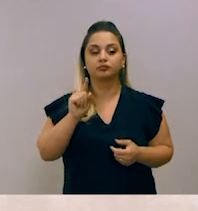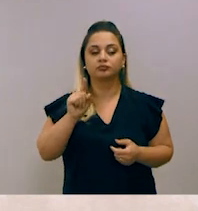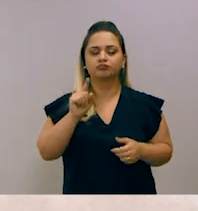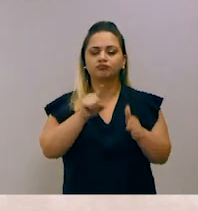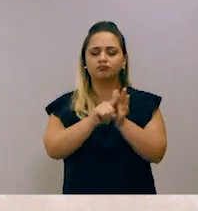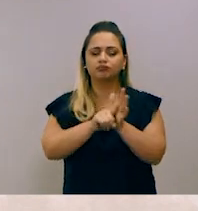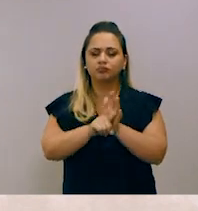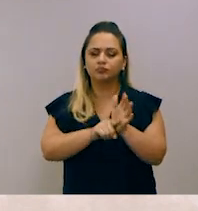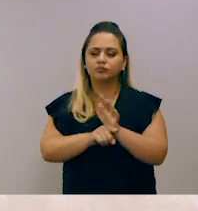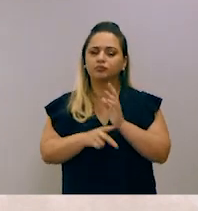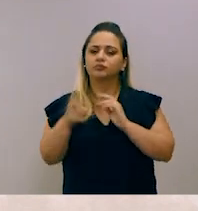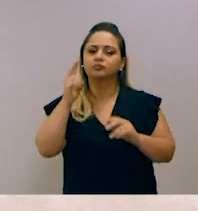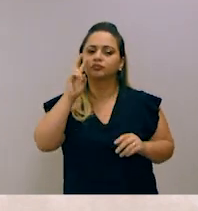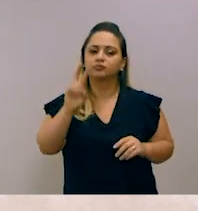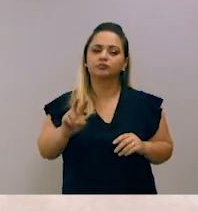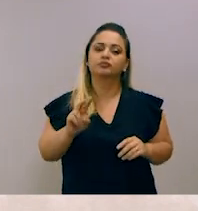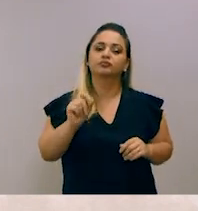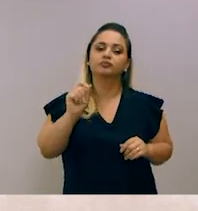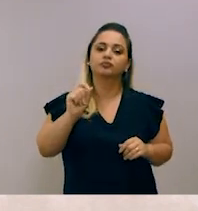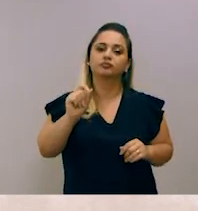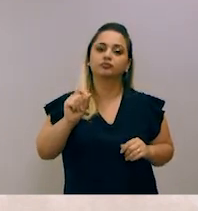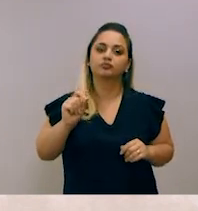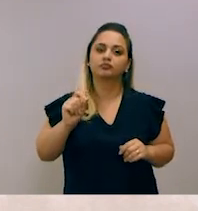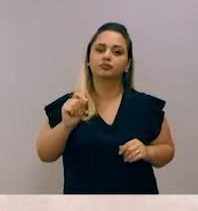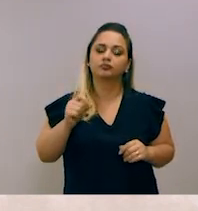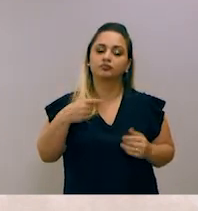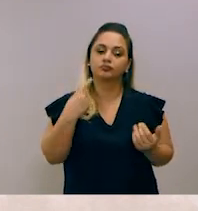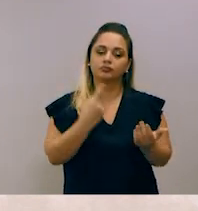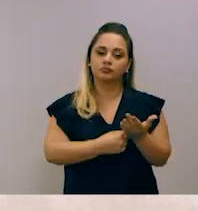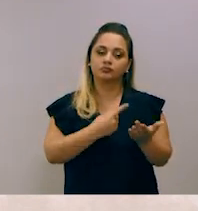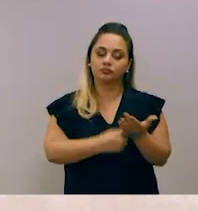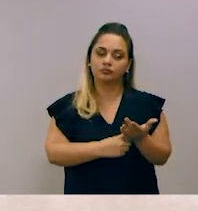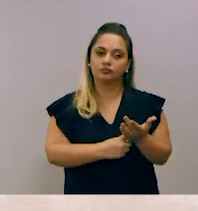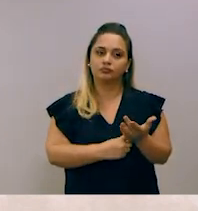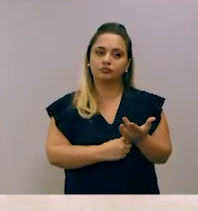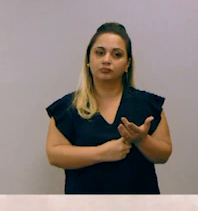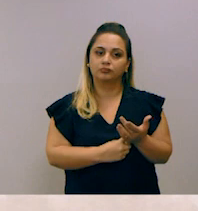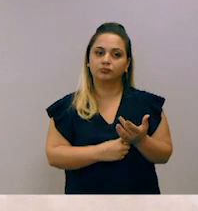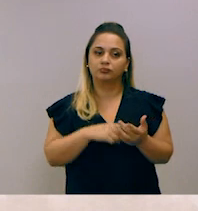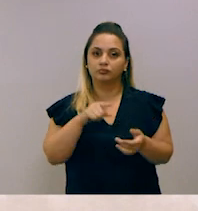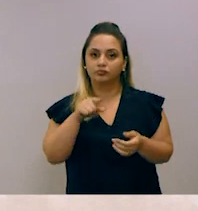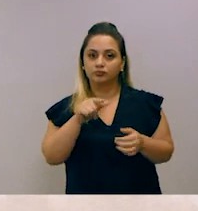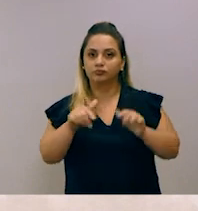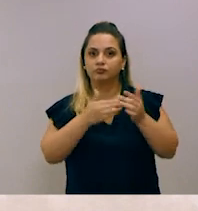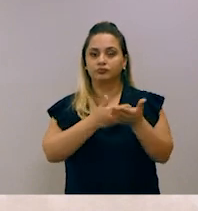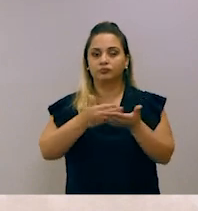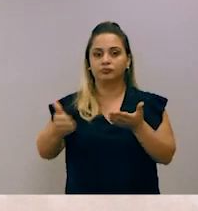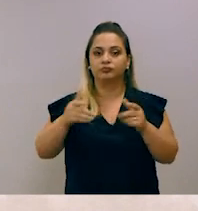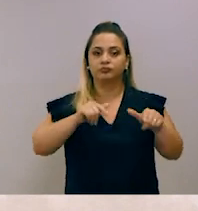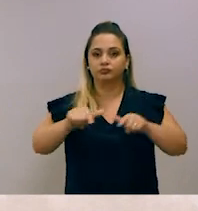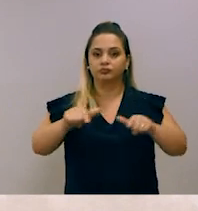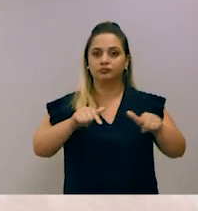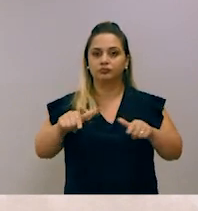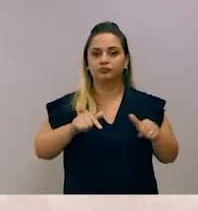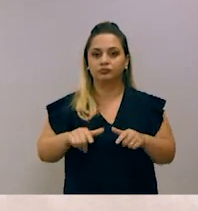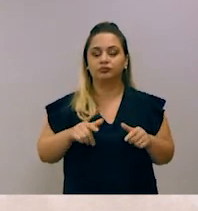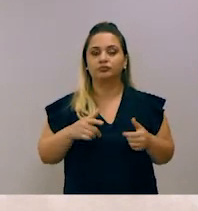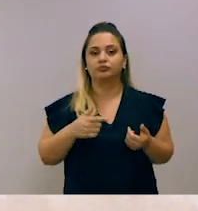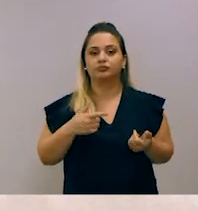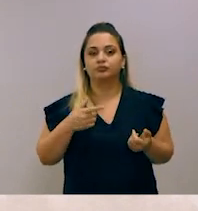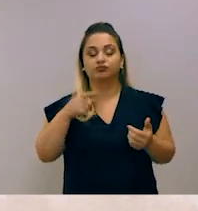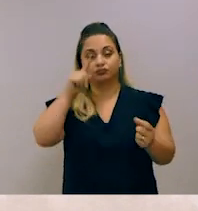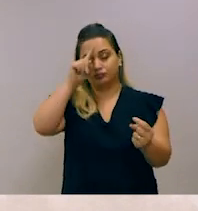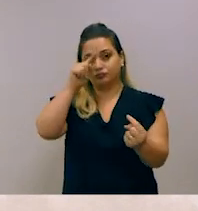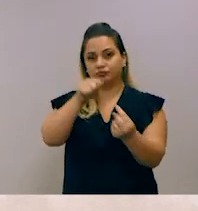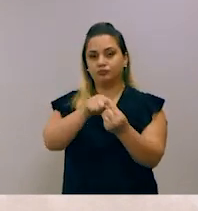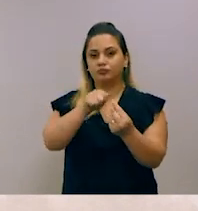requested an inspection regarding these material errors. There was an increase of the occurrence of such errors. So we started this